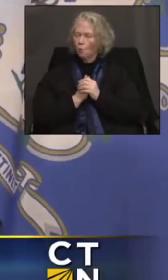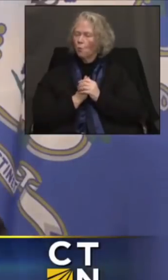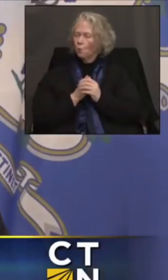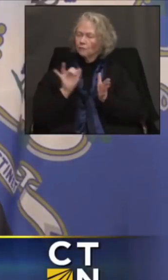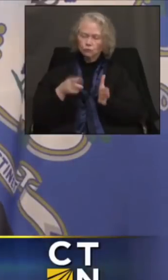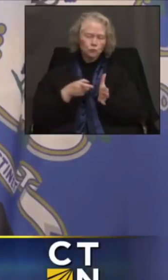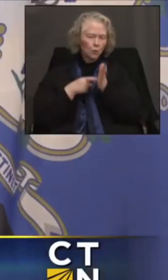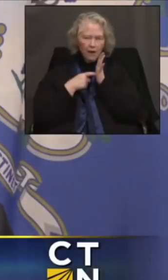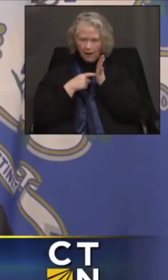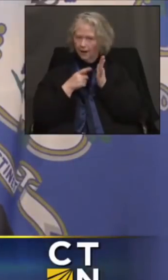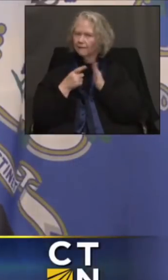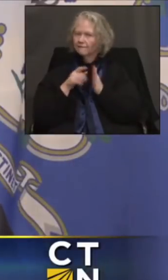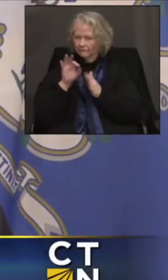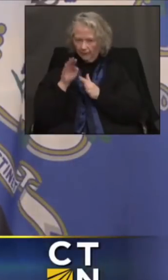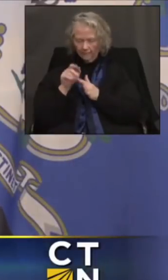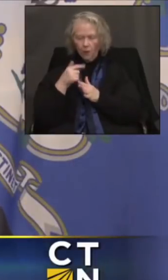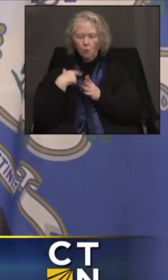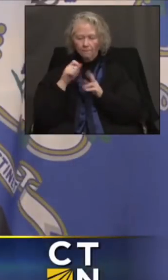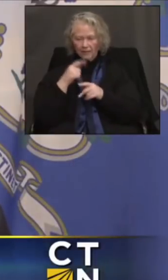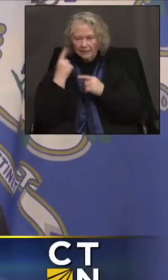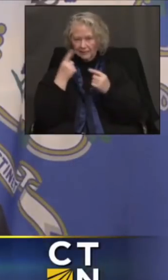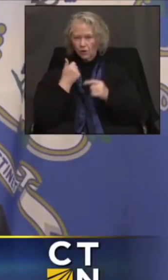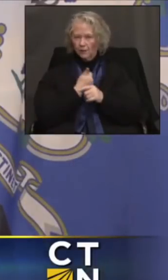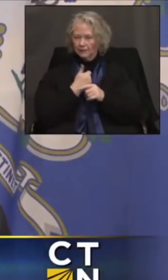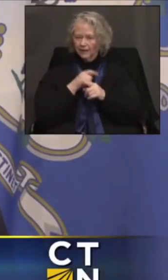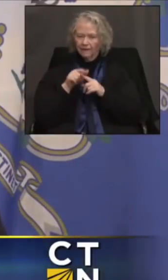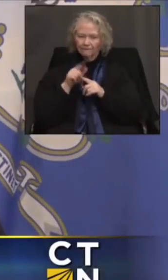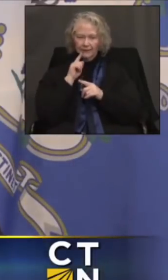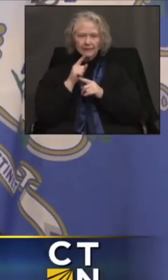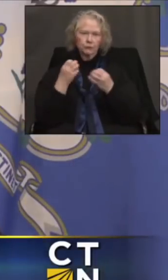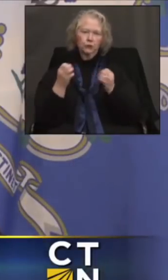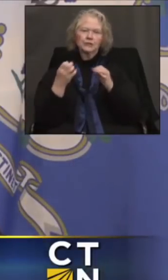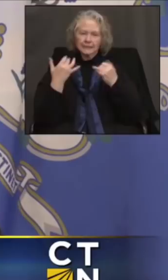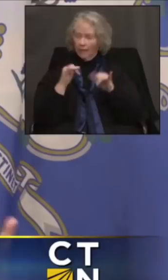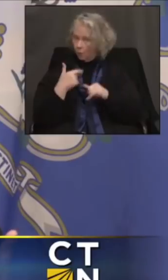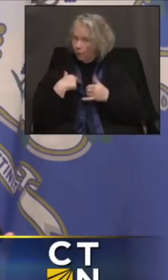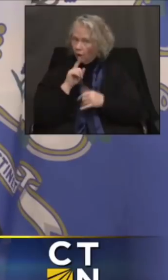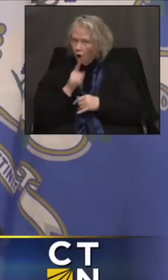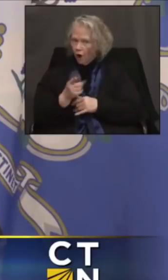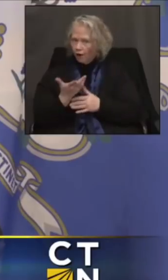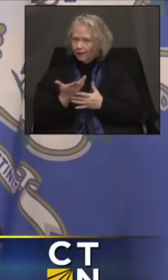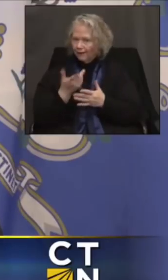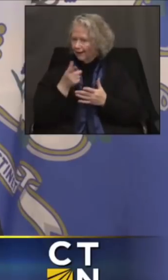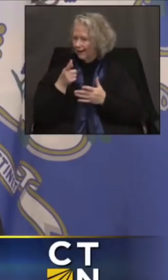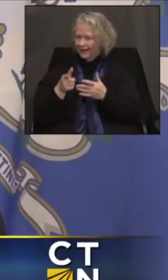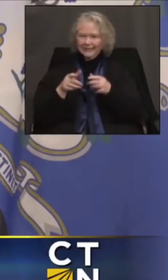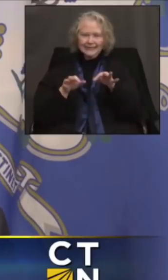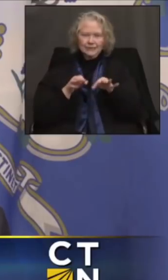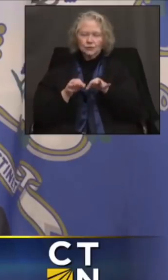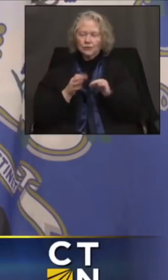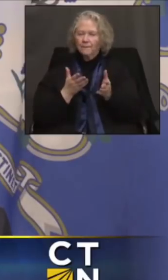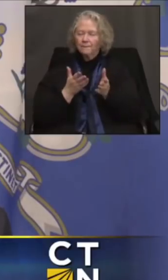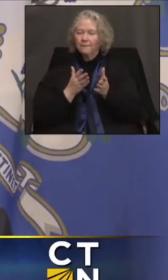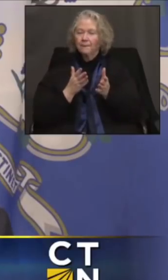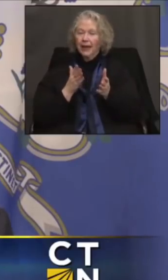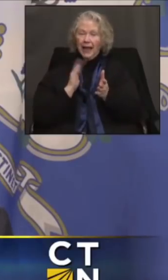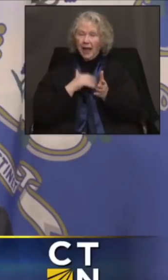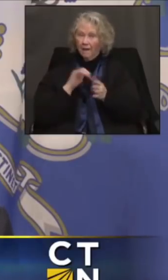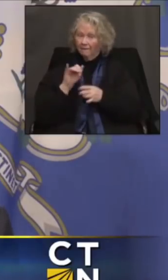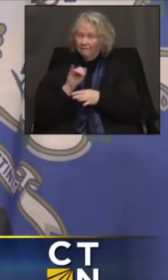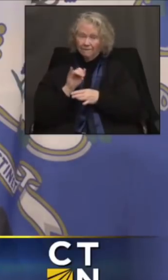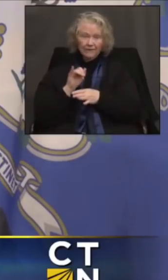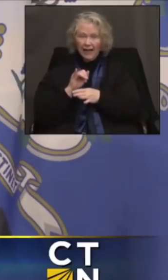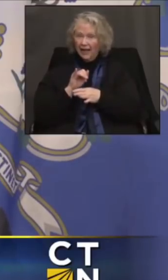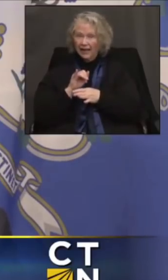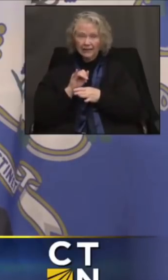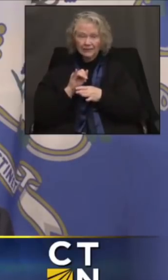that we be in that state of emergency, which we are. I mean, we've just described the fact that our infections are no